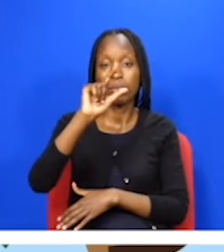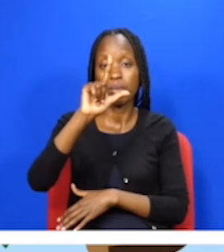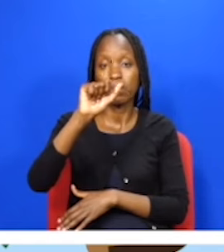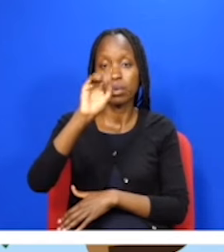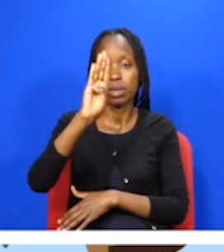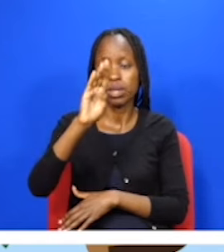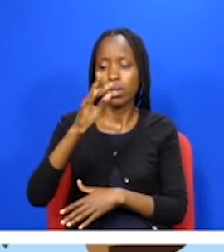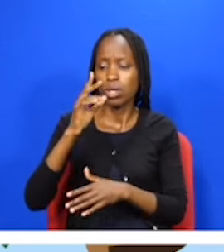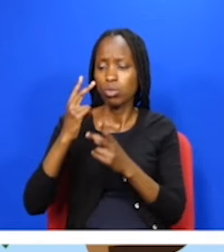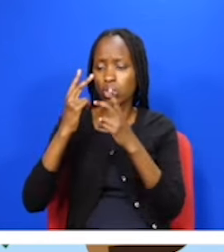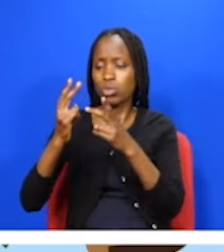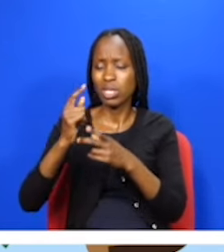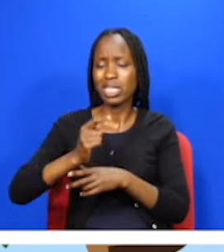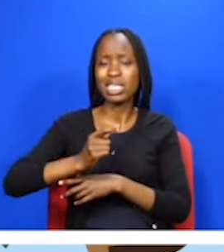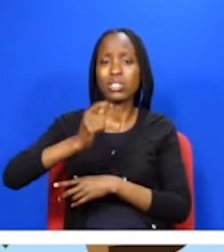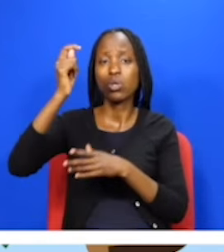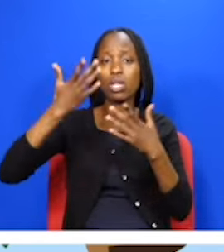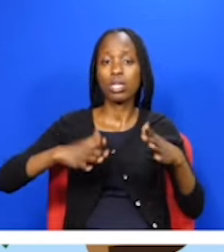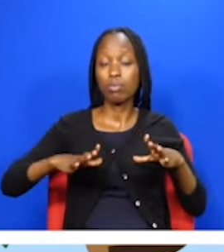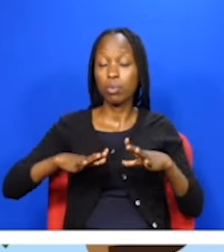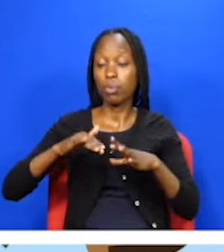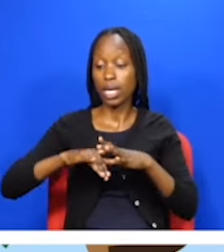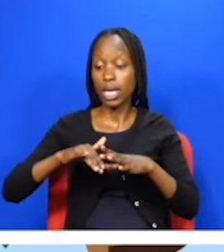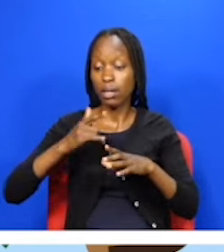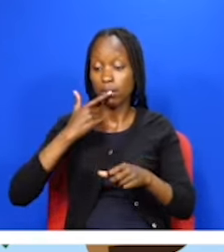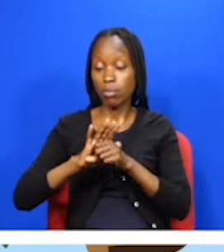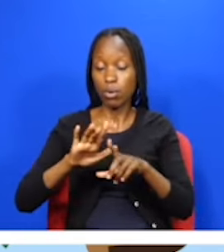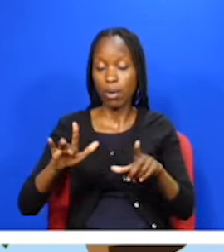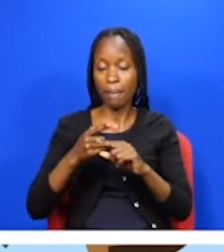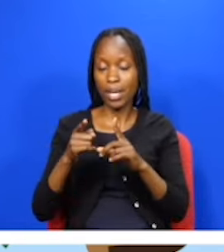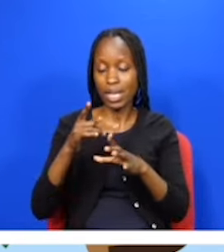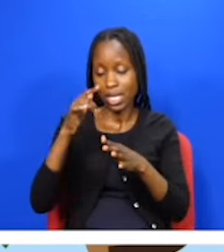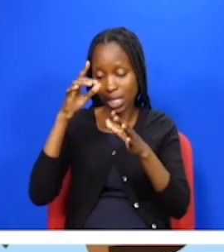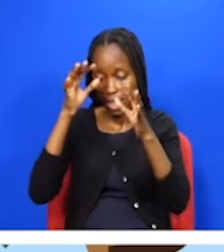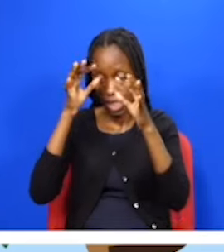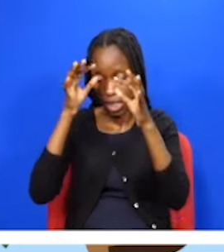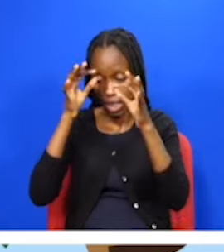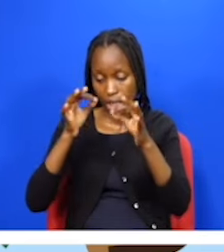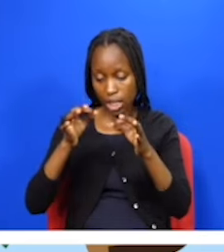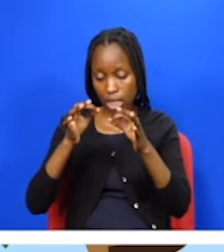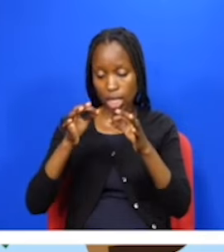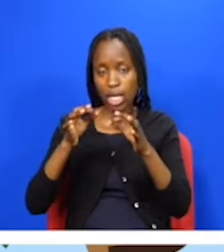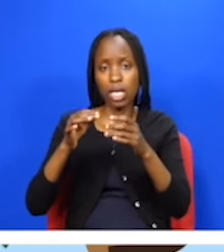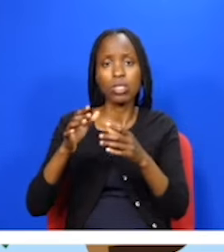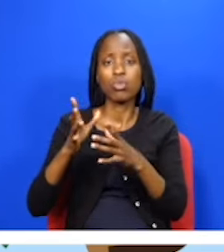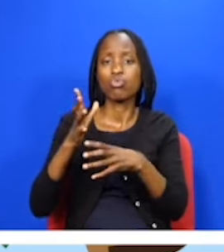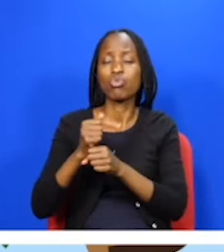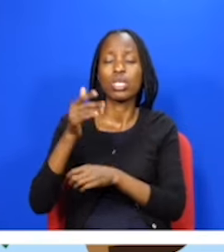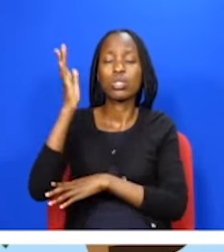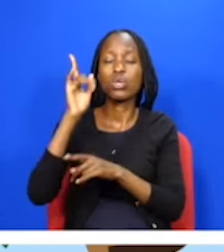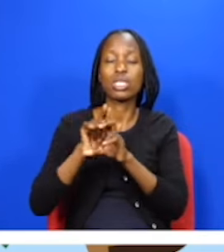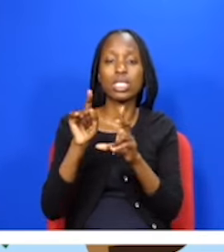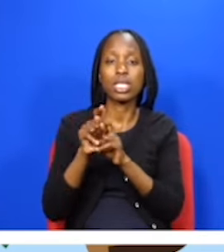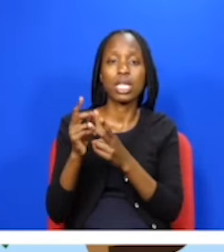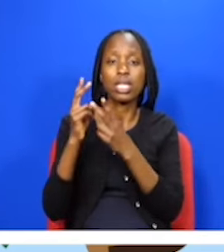things in the new territories, they chose to trust God. They chose to see God working